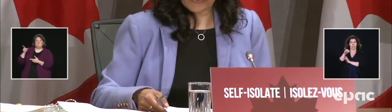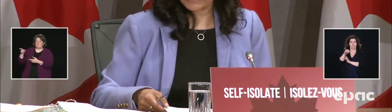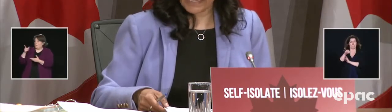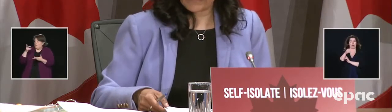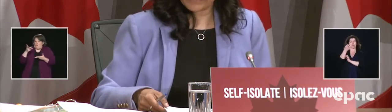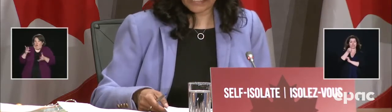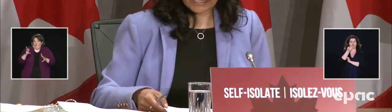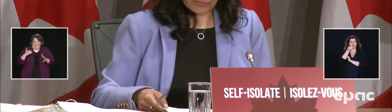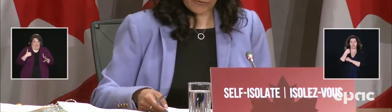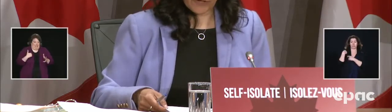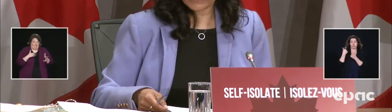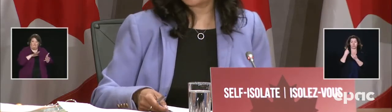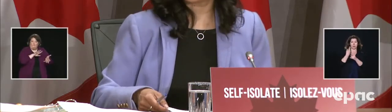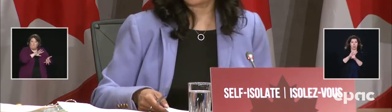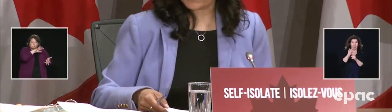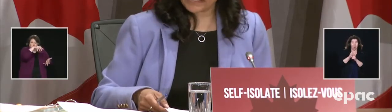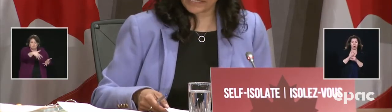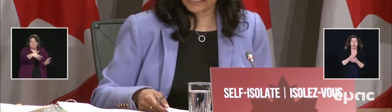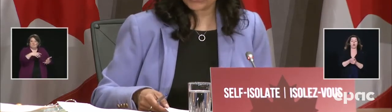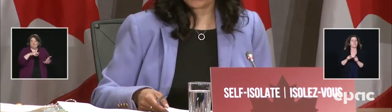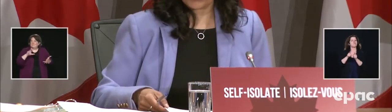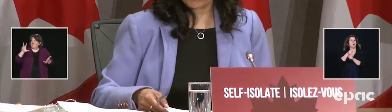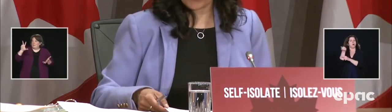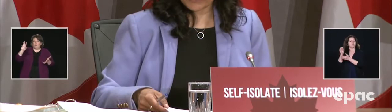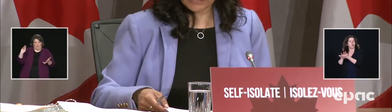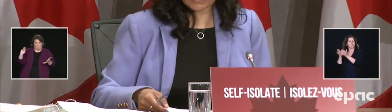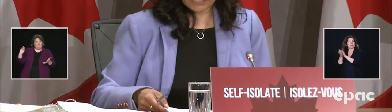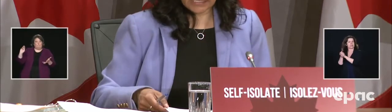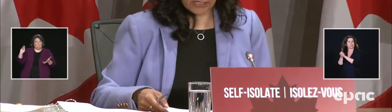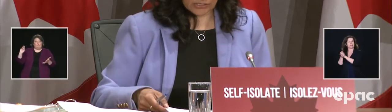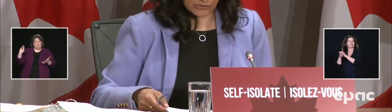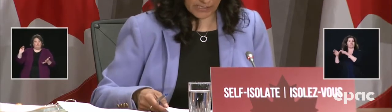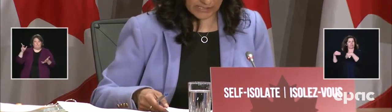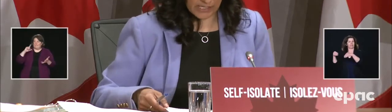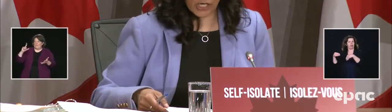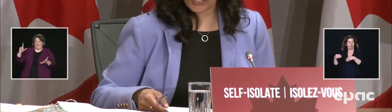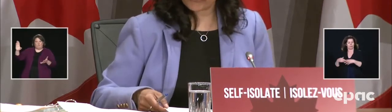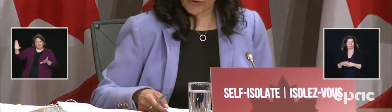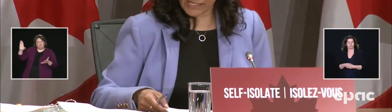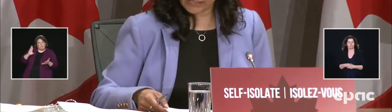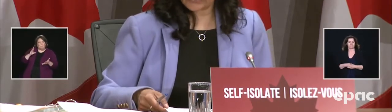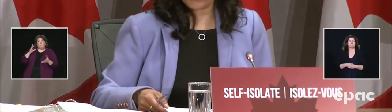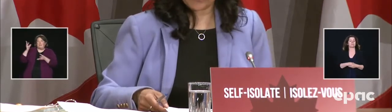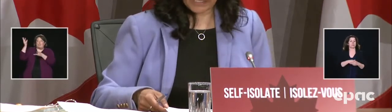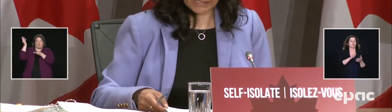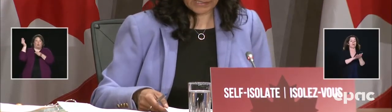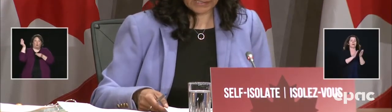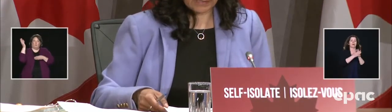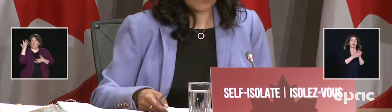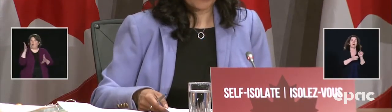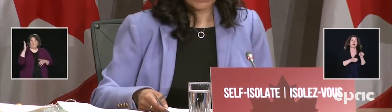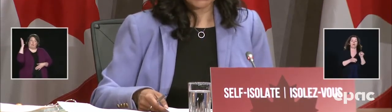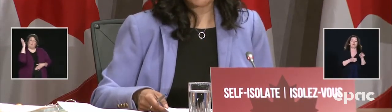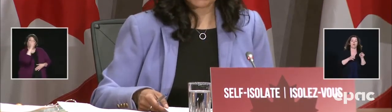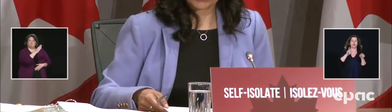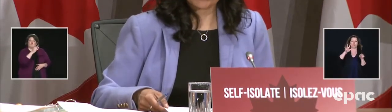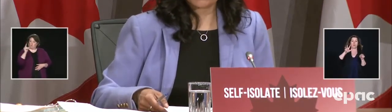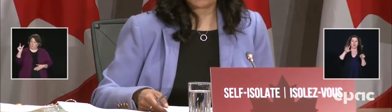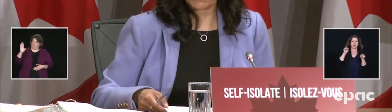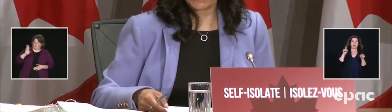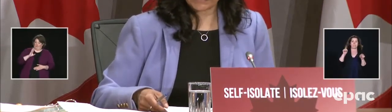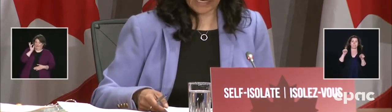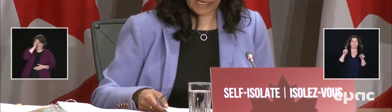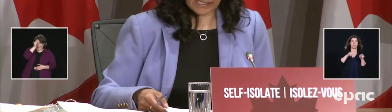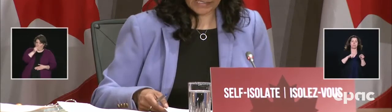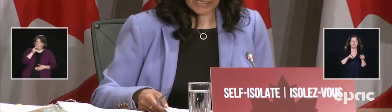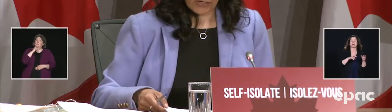that 3M is providing directly to the provinces and territories on a regular basis. In terms